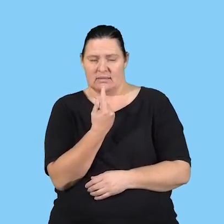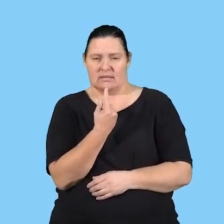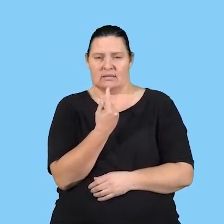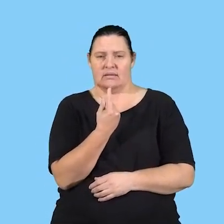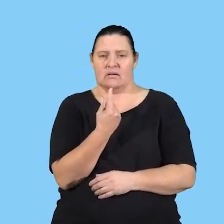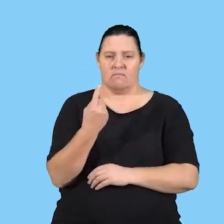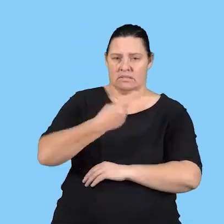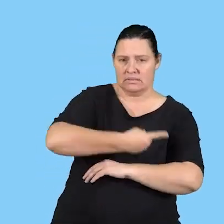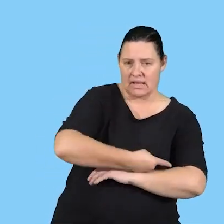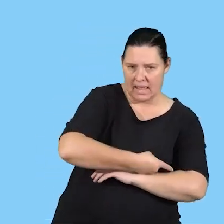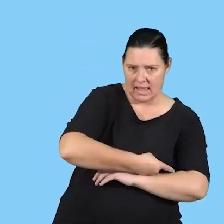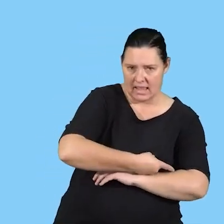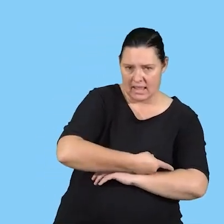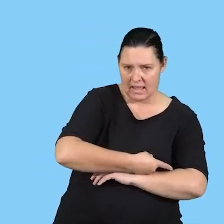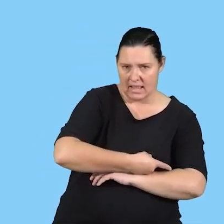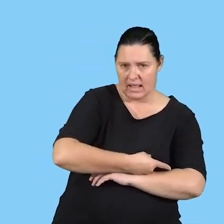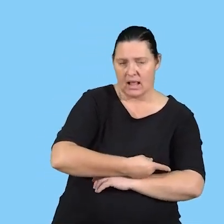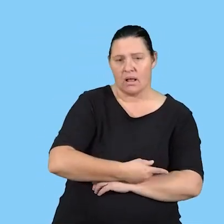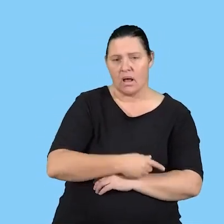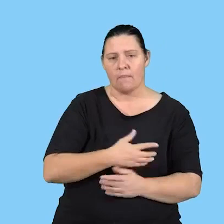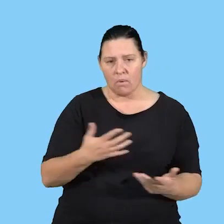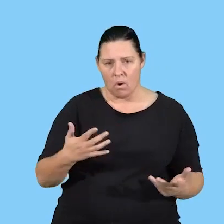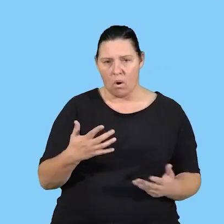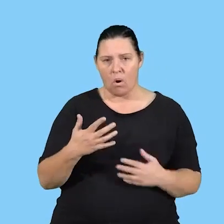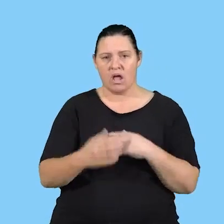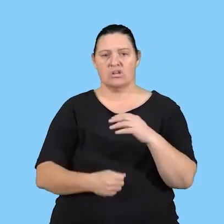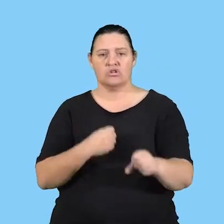of a day that is longer than a year.